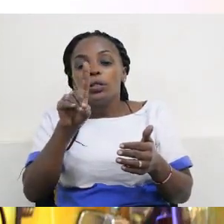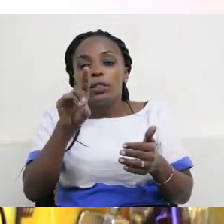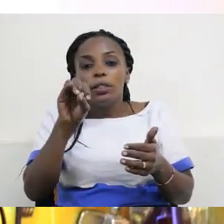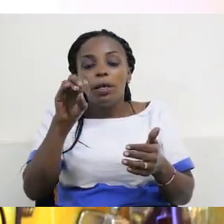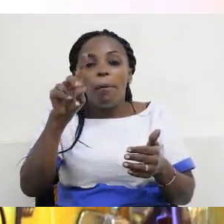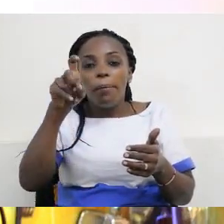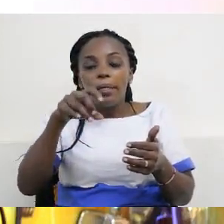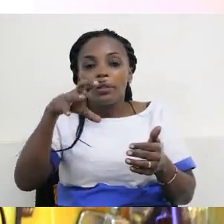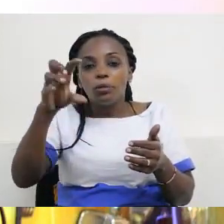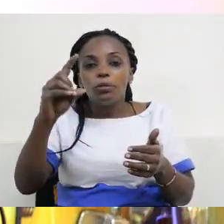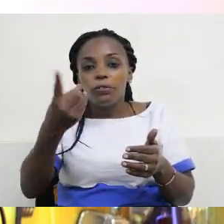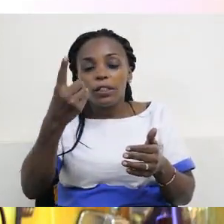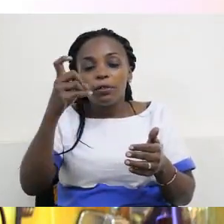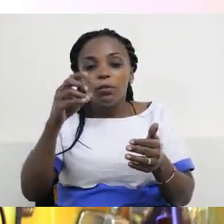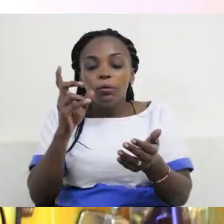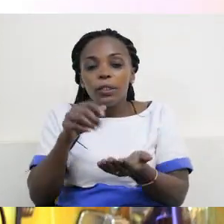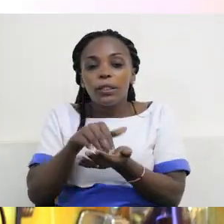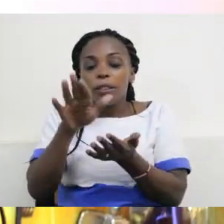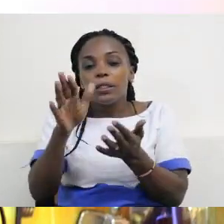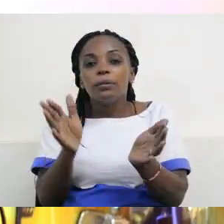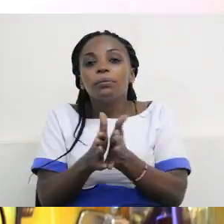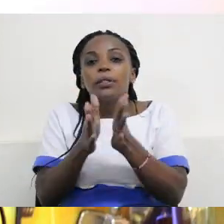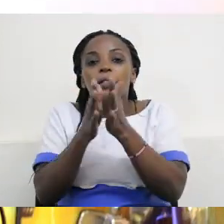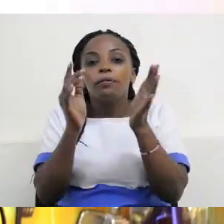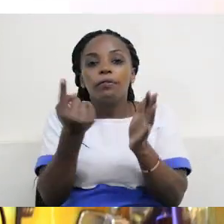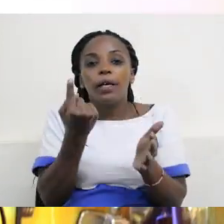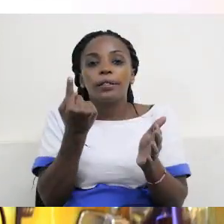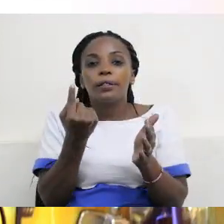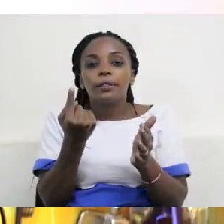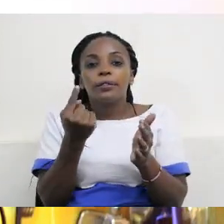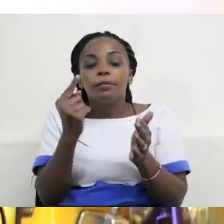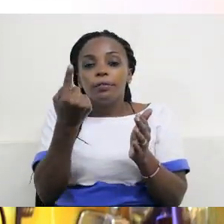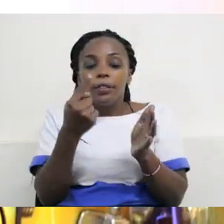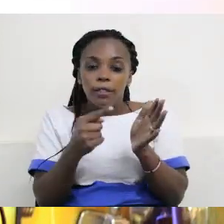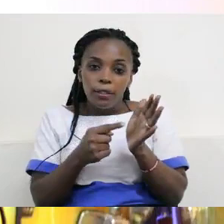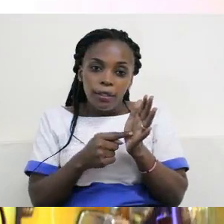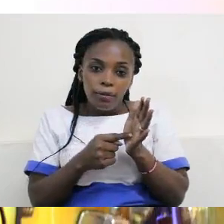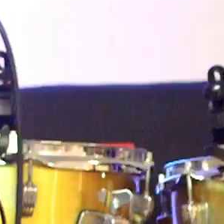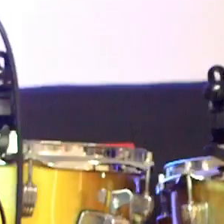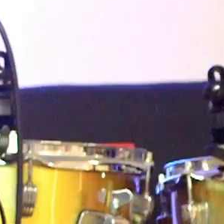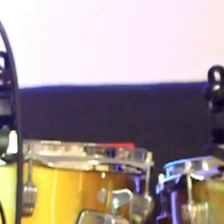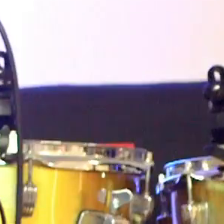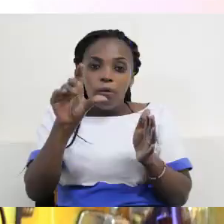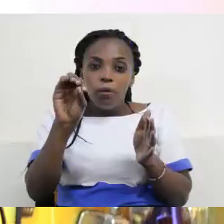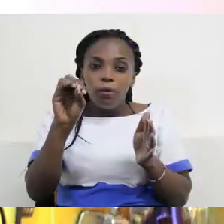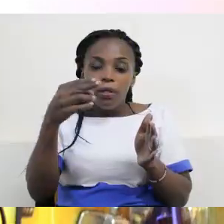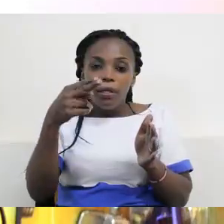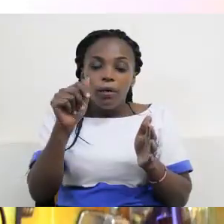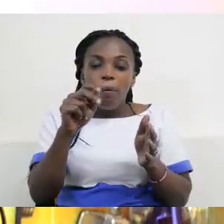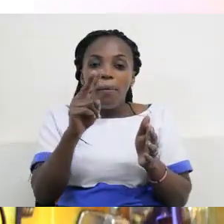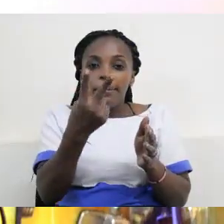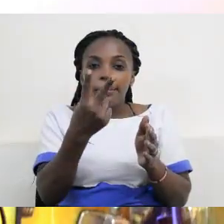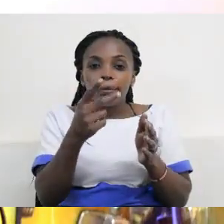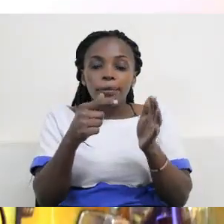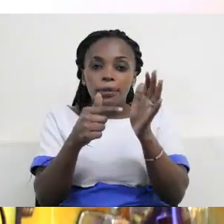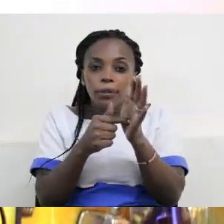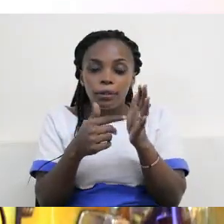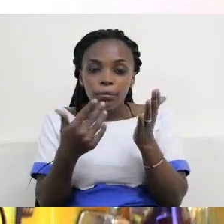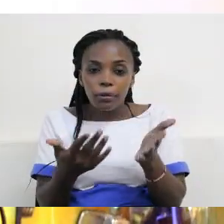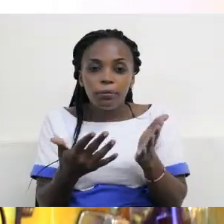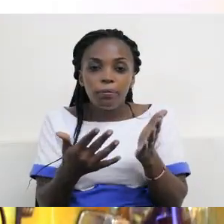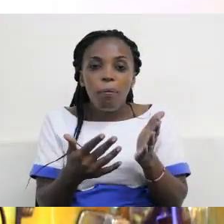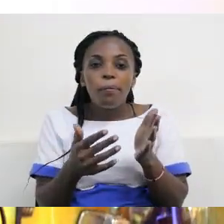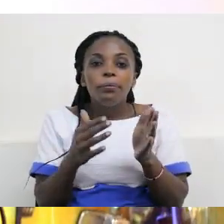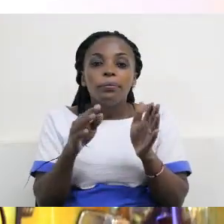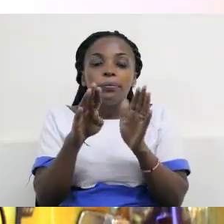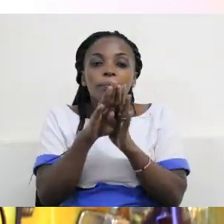We must send praise first. That is our first example, the example of Leah. Allow me to share with us a second example. In